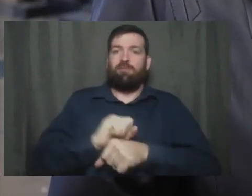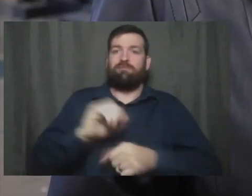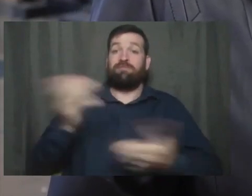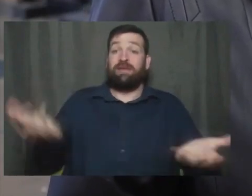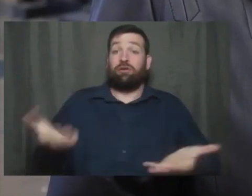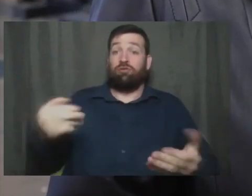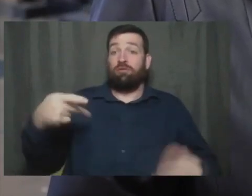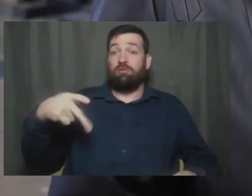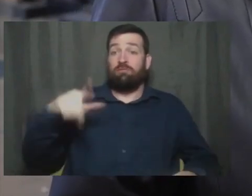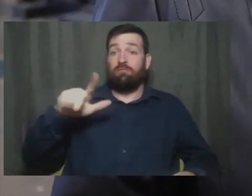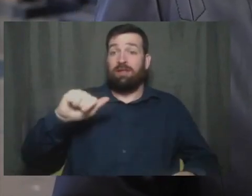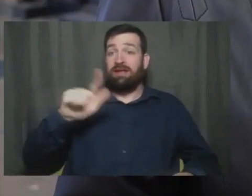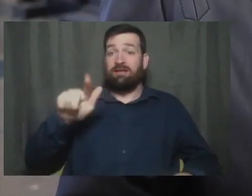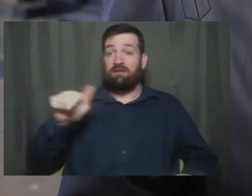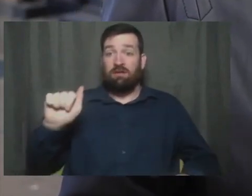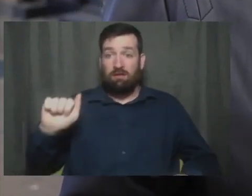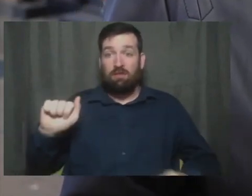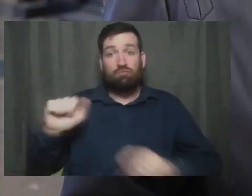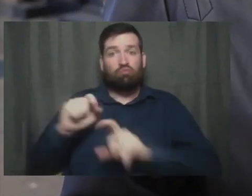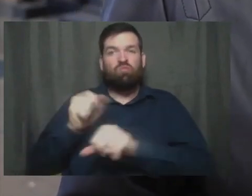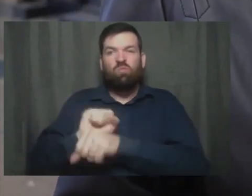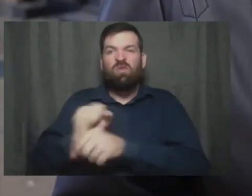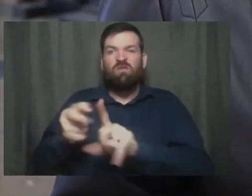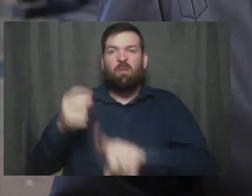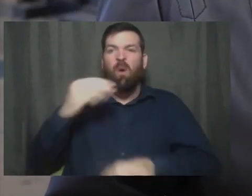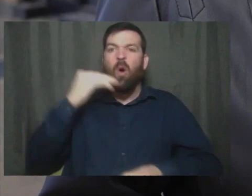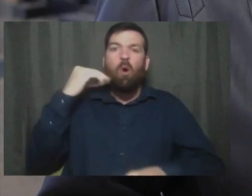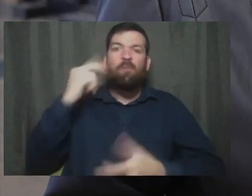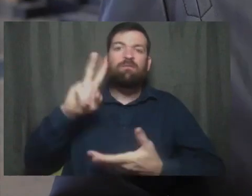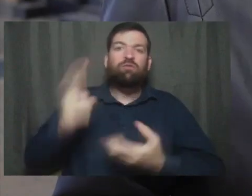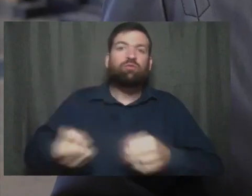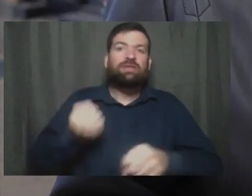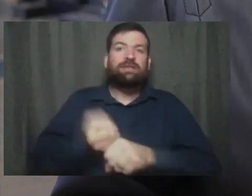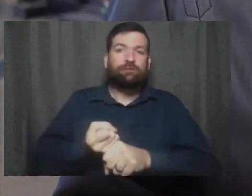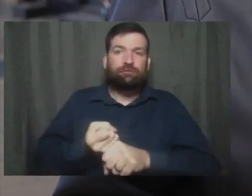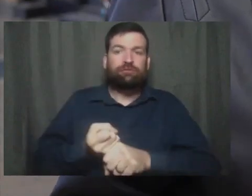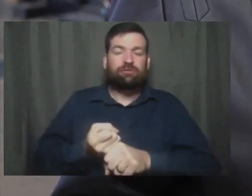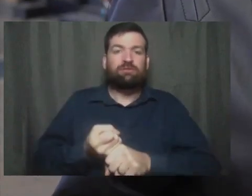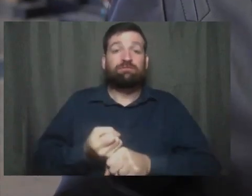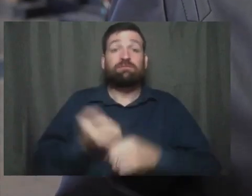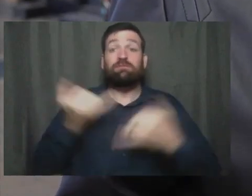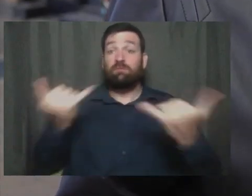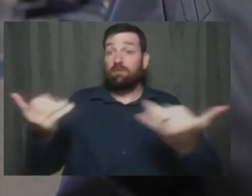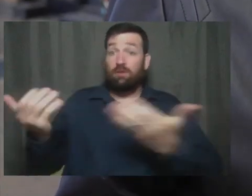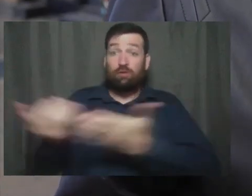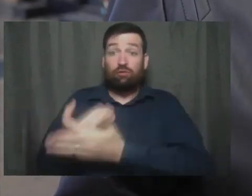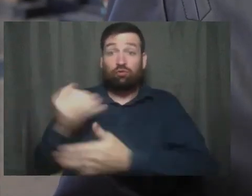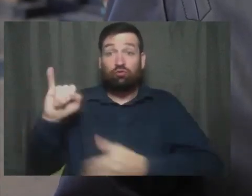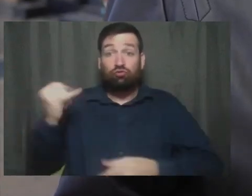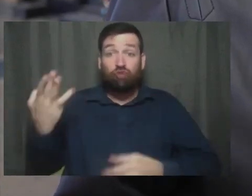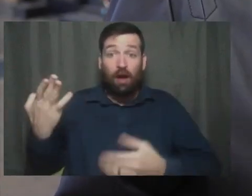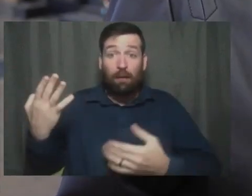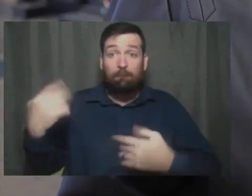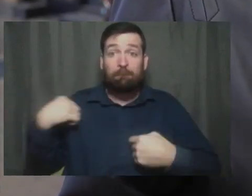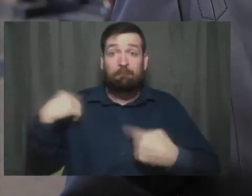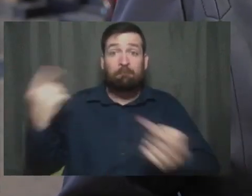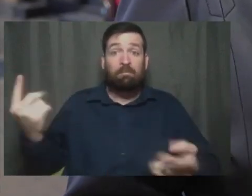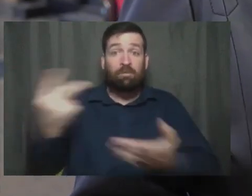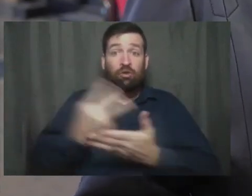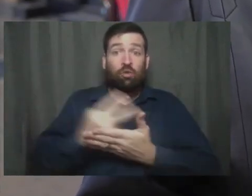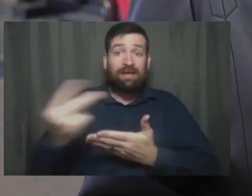for 2 years. So now that I have this new job I've been on for 2 weeks, it's in the